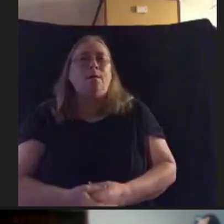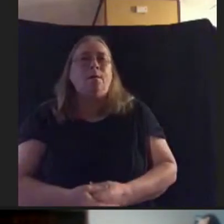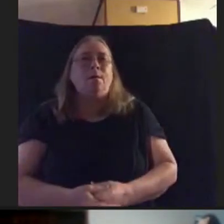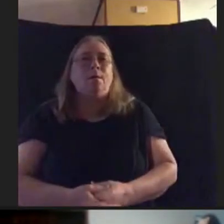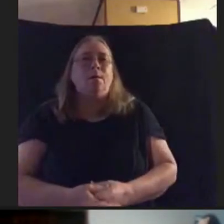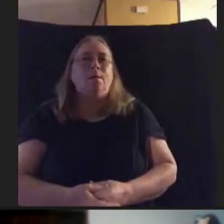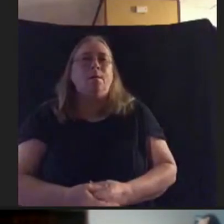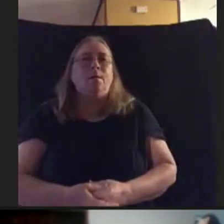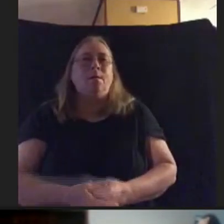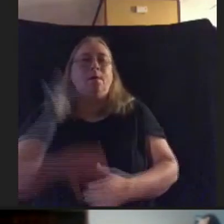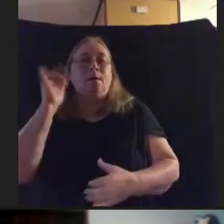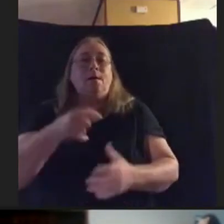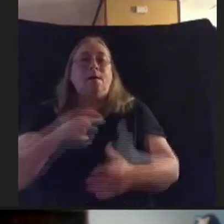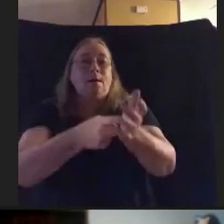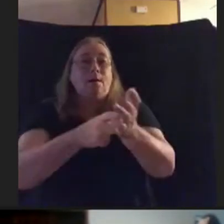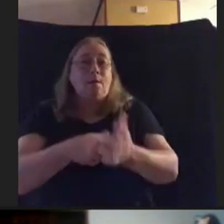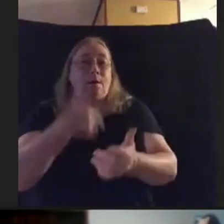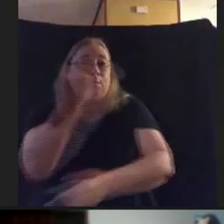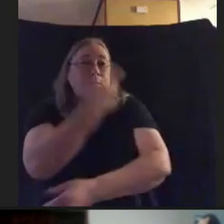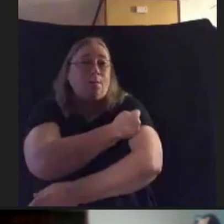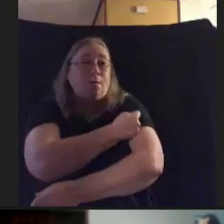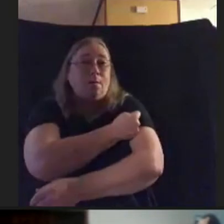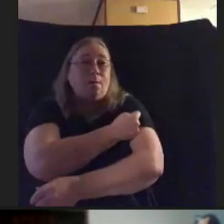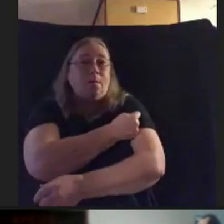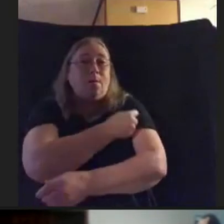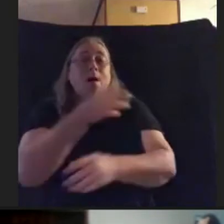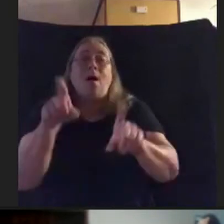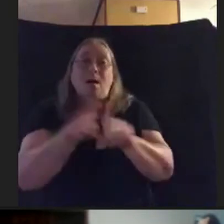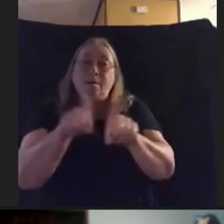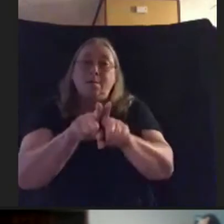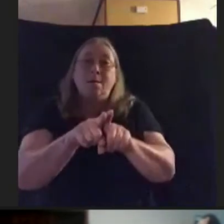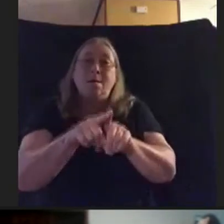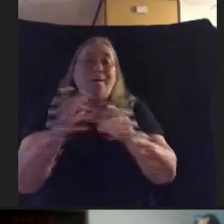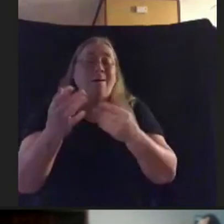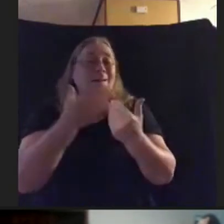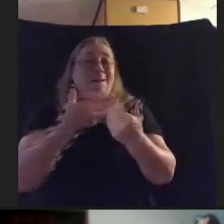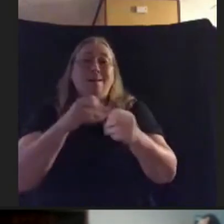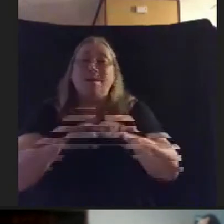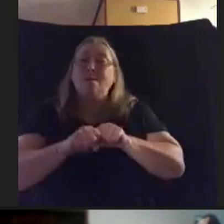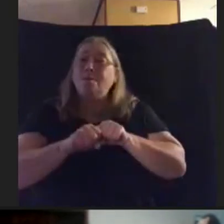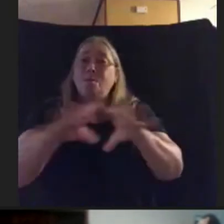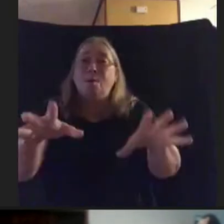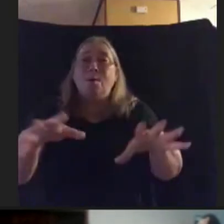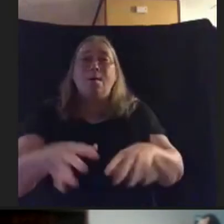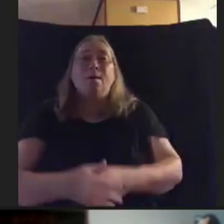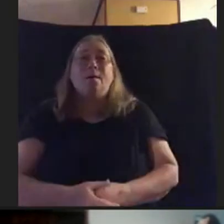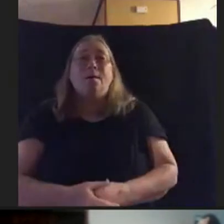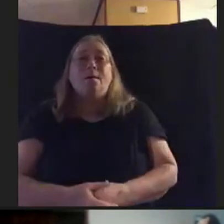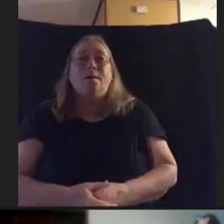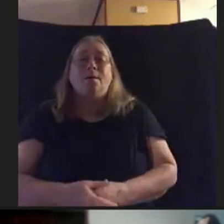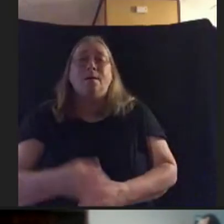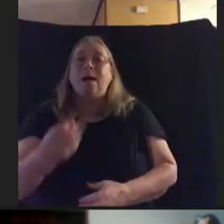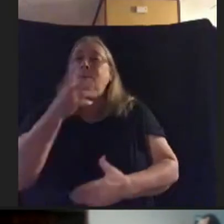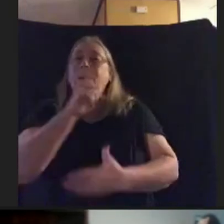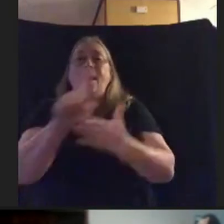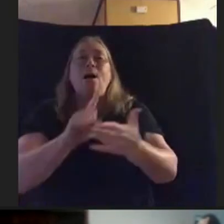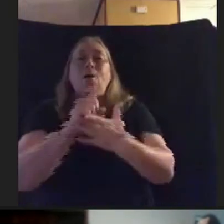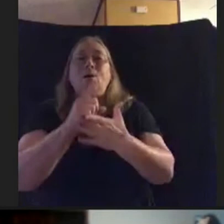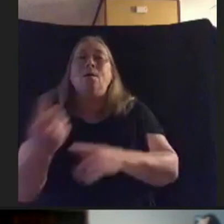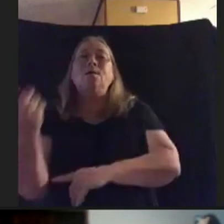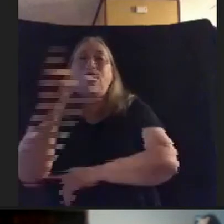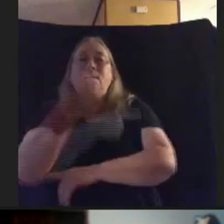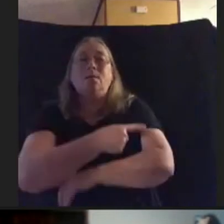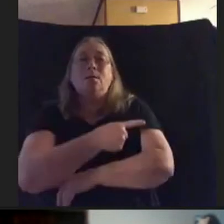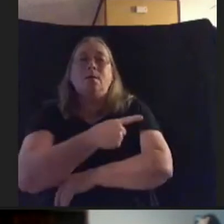vaccine, but also the demand in geographic spread. I literally spend probably hours a day fielding requests